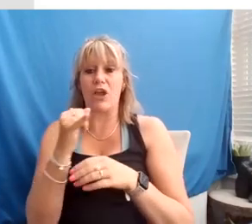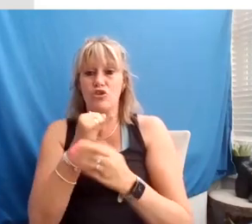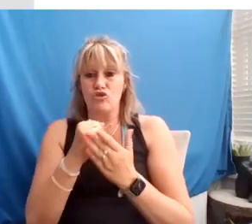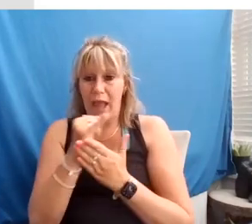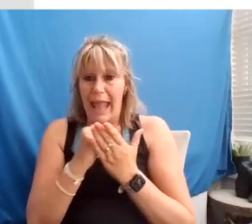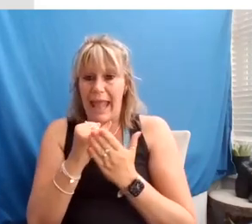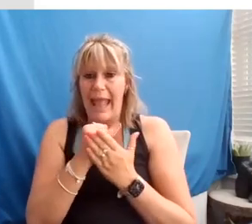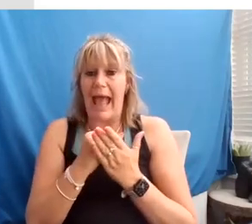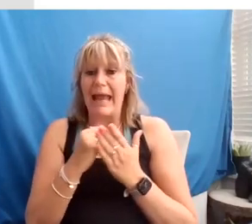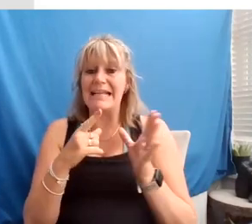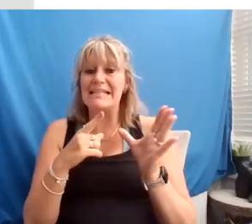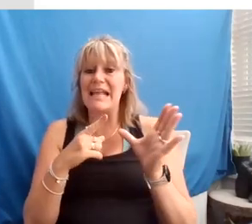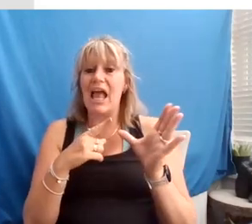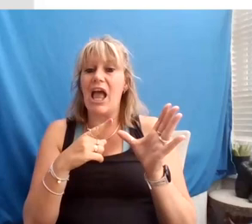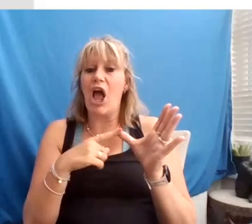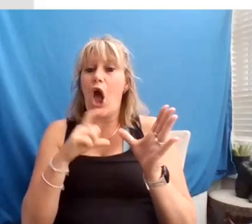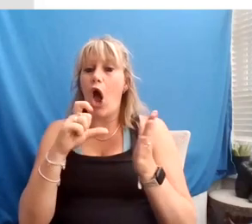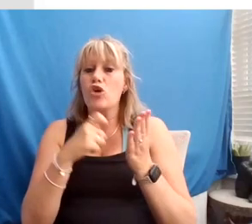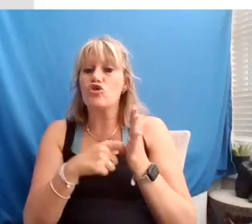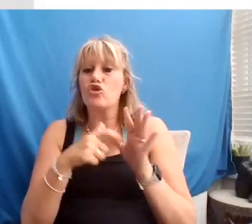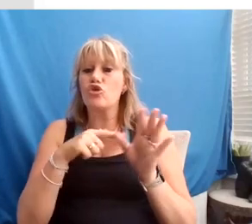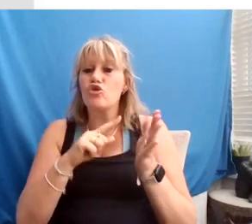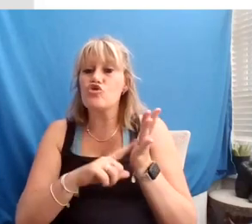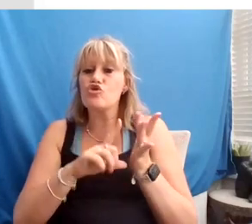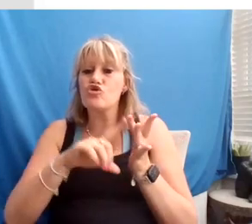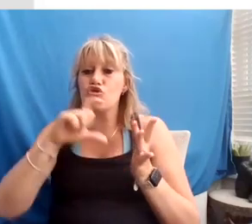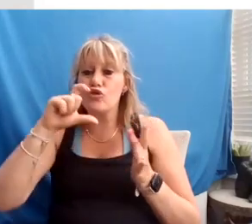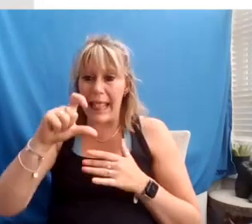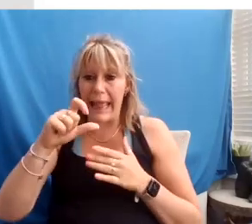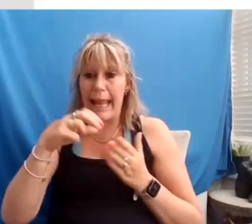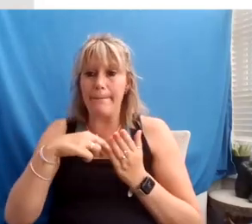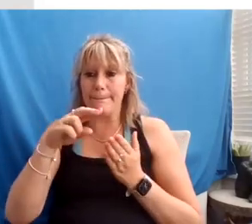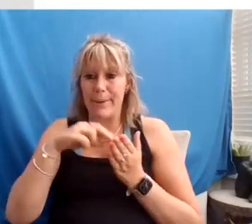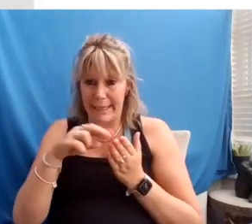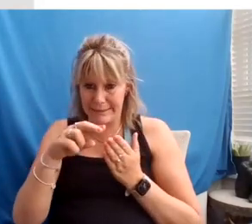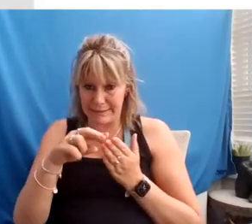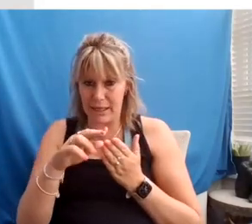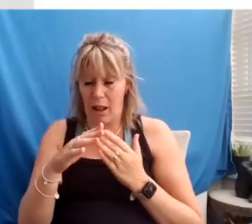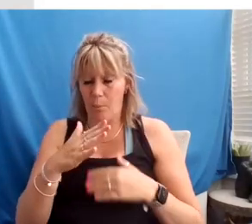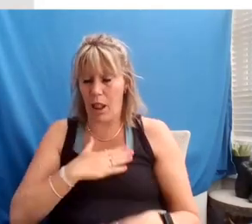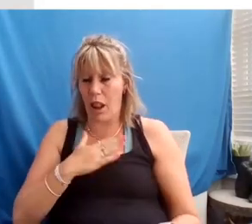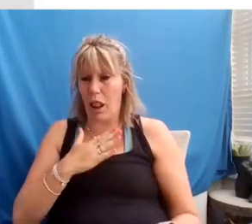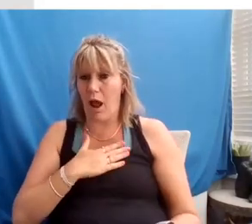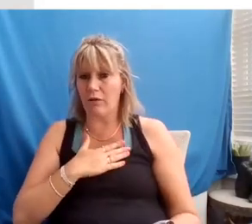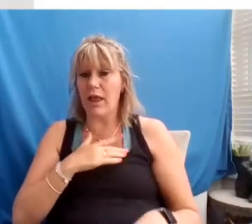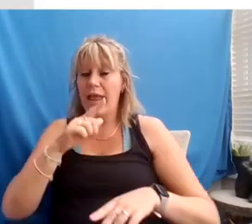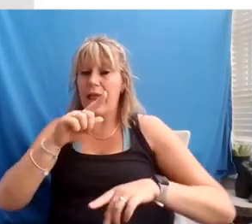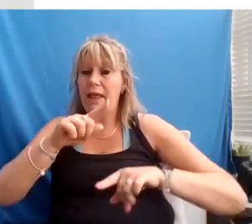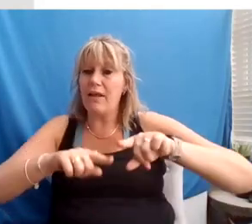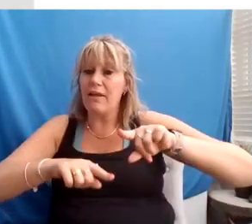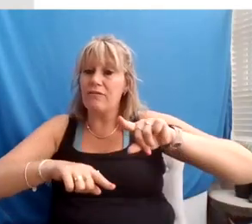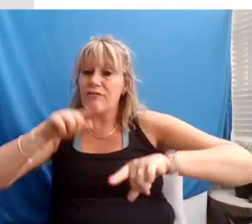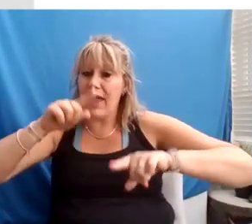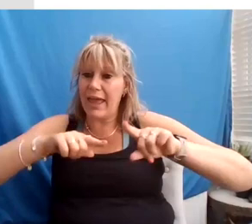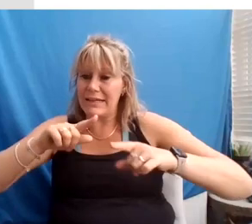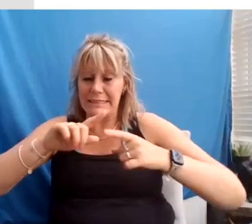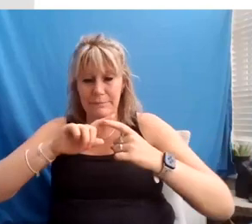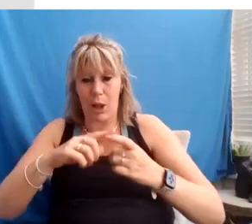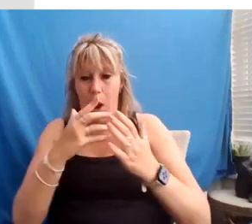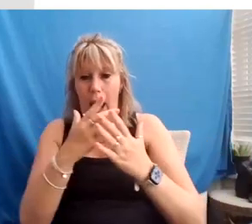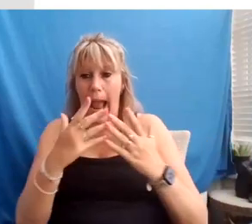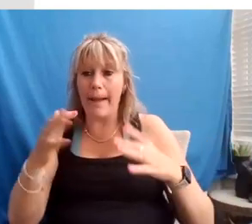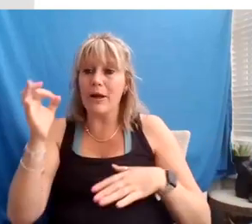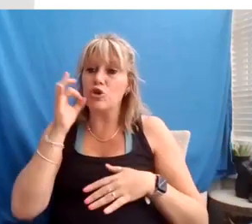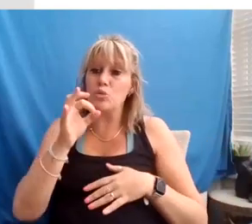And one of the things I love about acrylic paint is that it varies depending how much water you mix with it. So